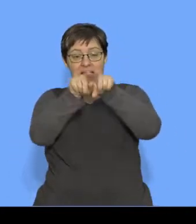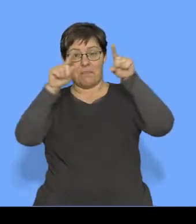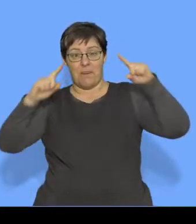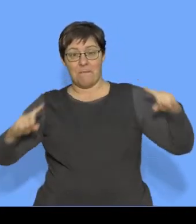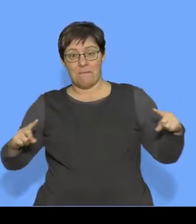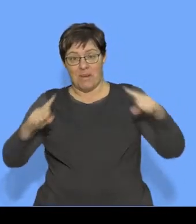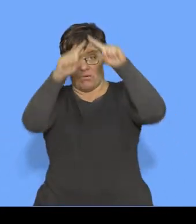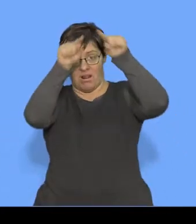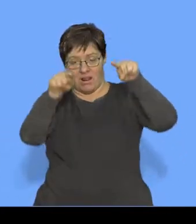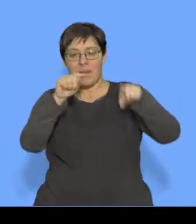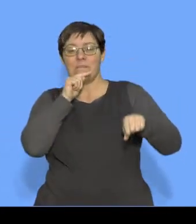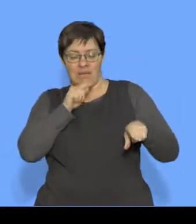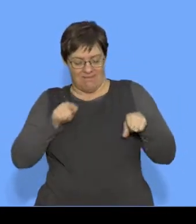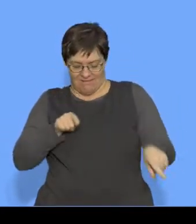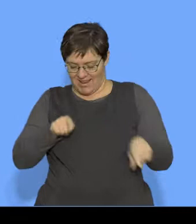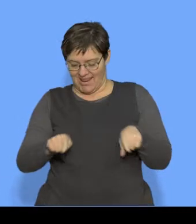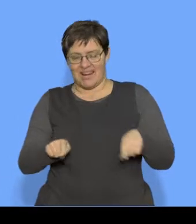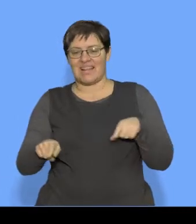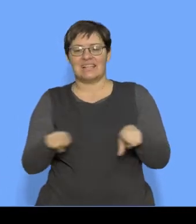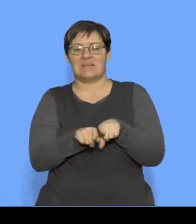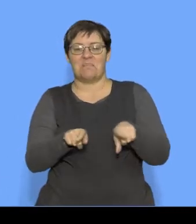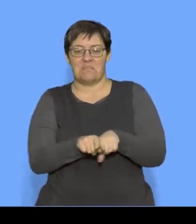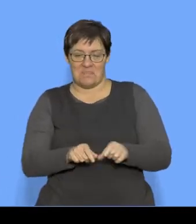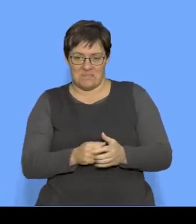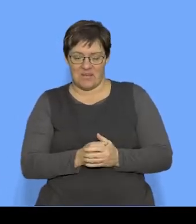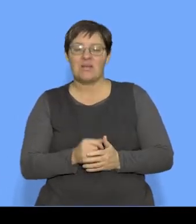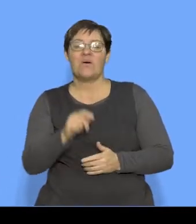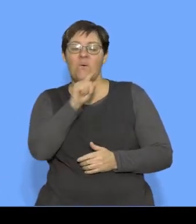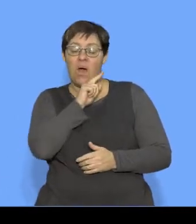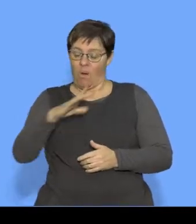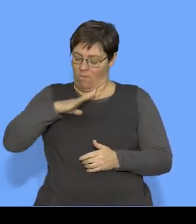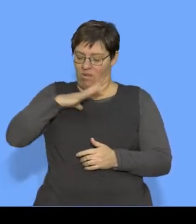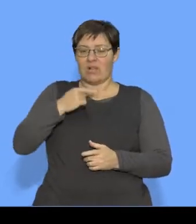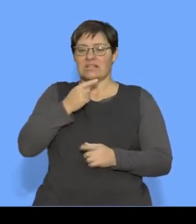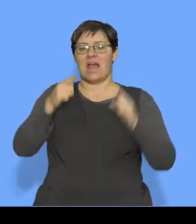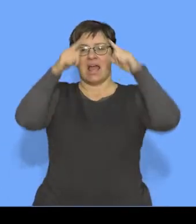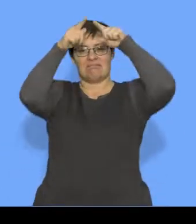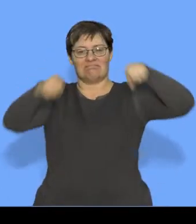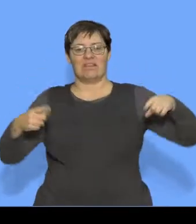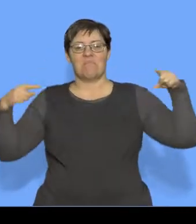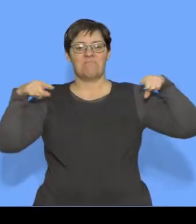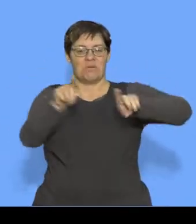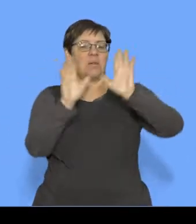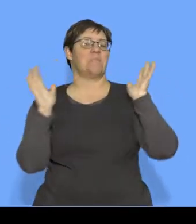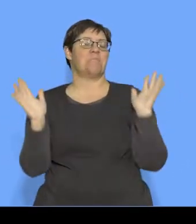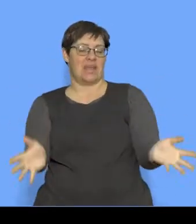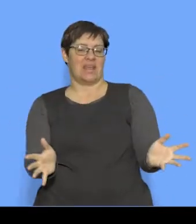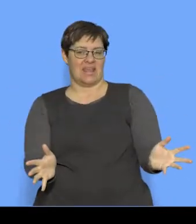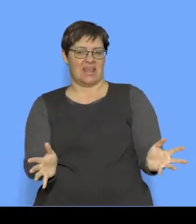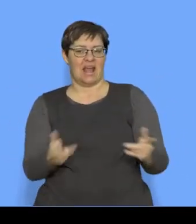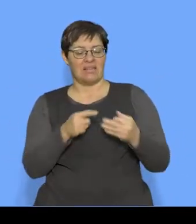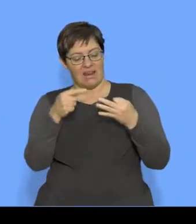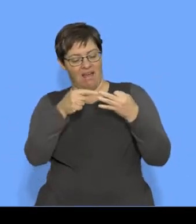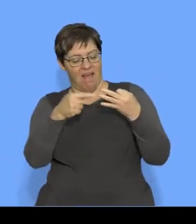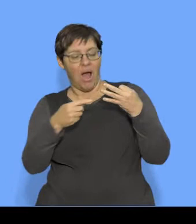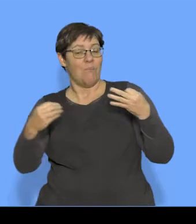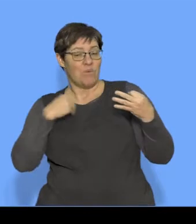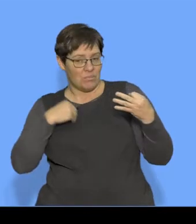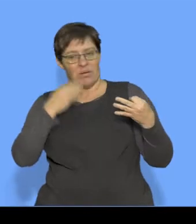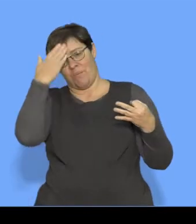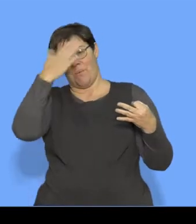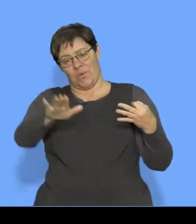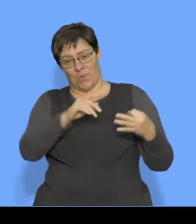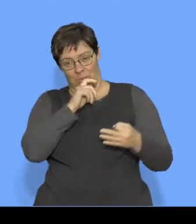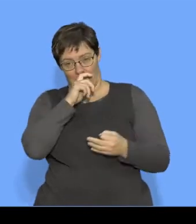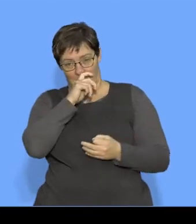the get-go. The only thing I told you was that the lines are parallel. So the implicit part will be these three properties